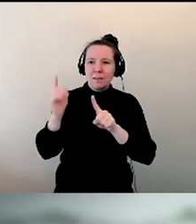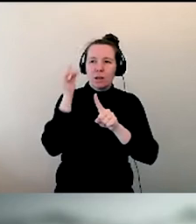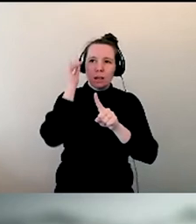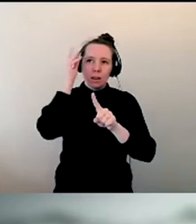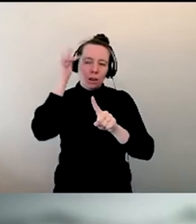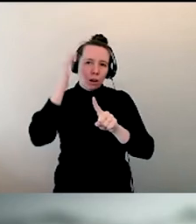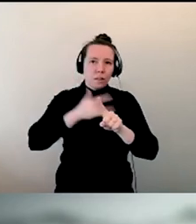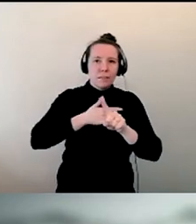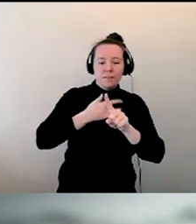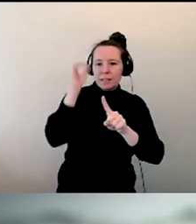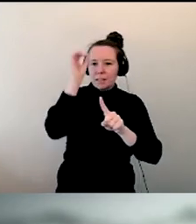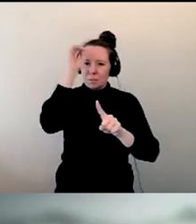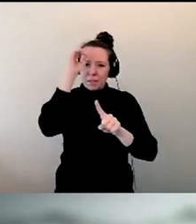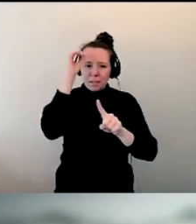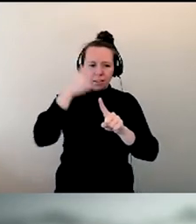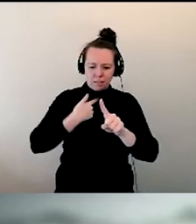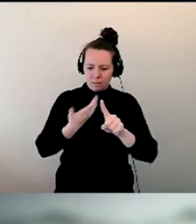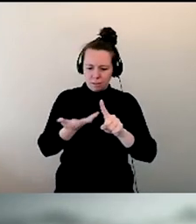to share my opinions with everyone.